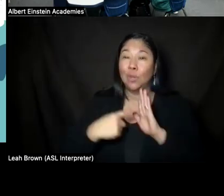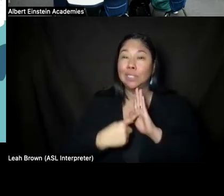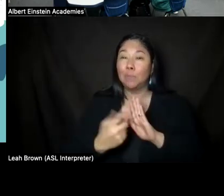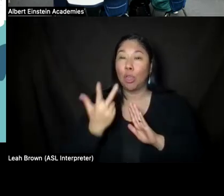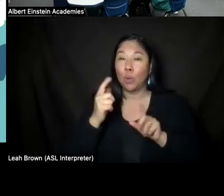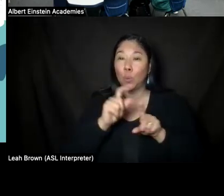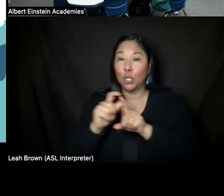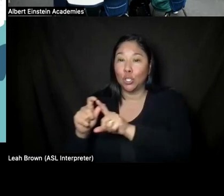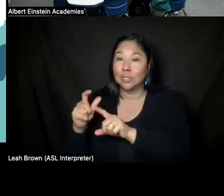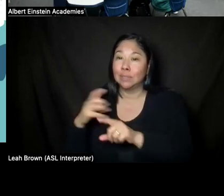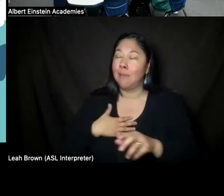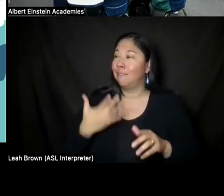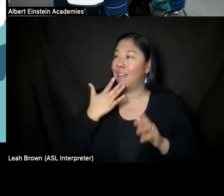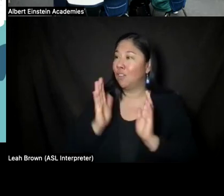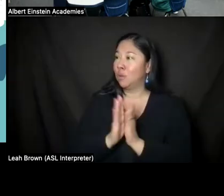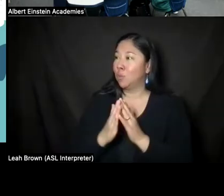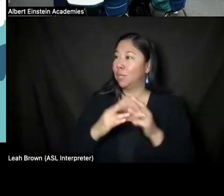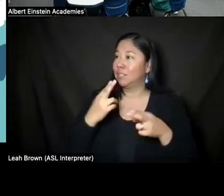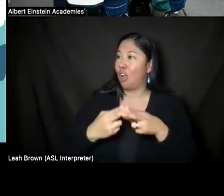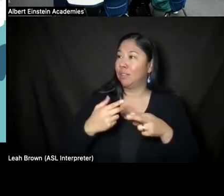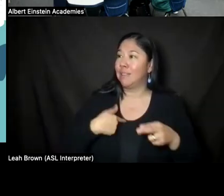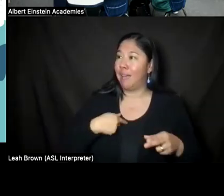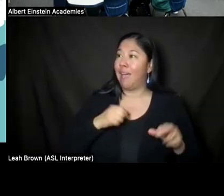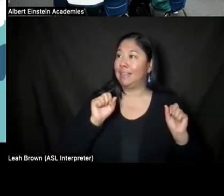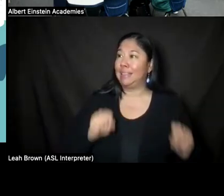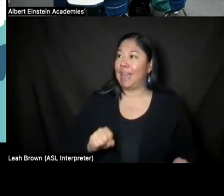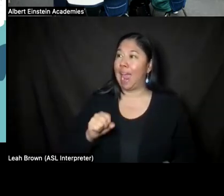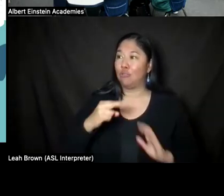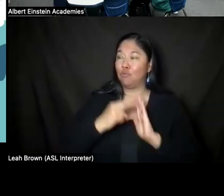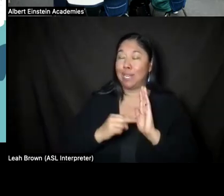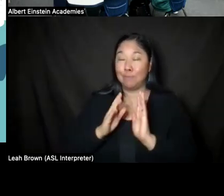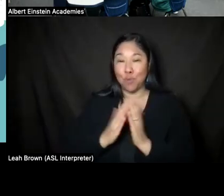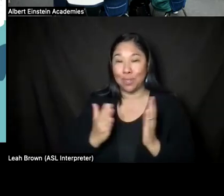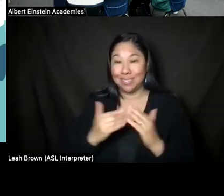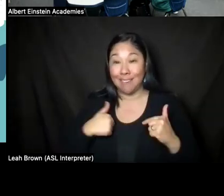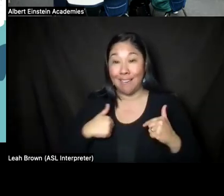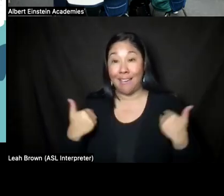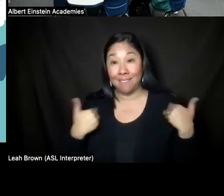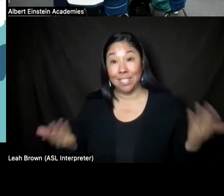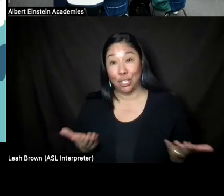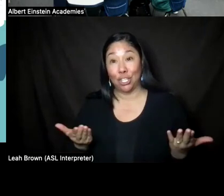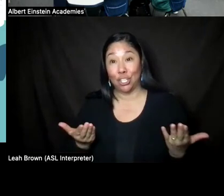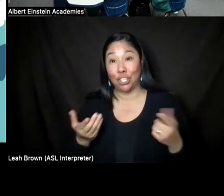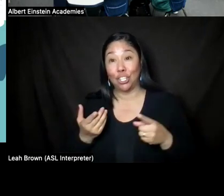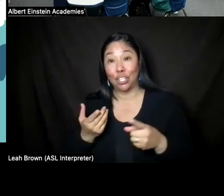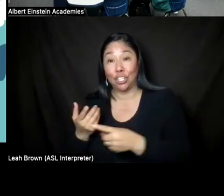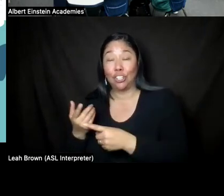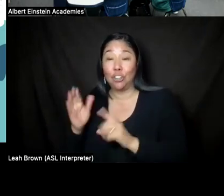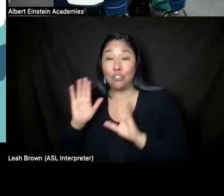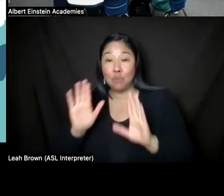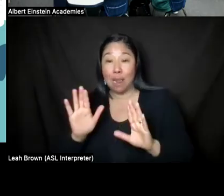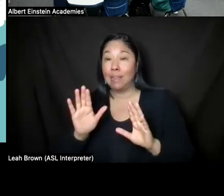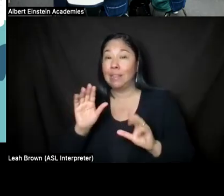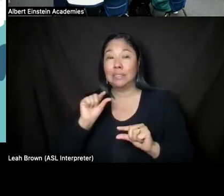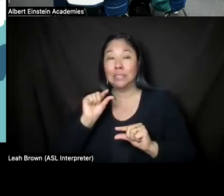my favorite books, they're called I Can Read books. I have a few over here. Bob books are great. There are lots of